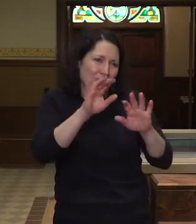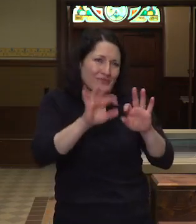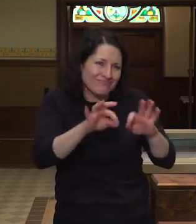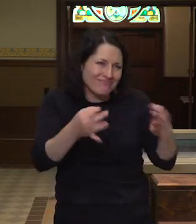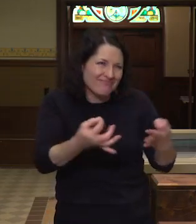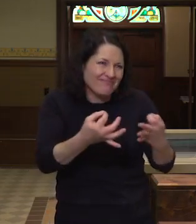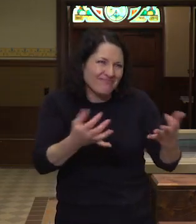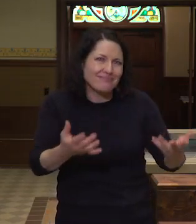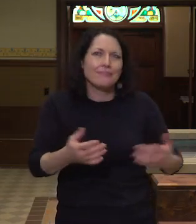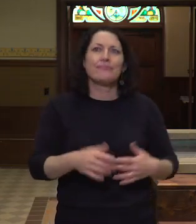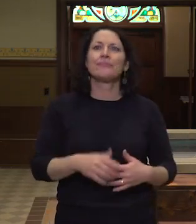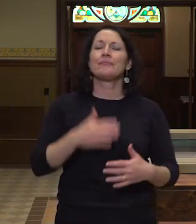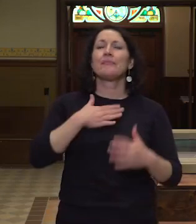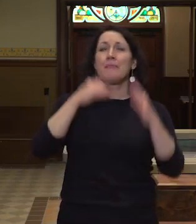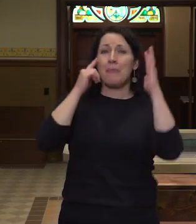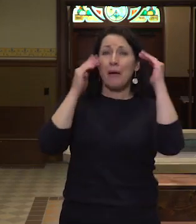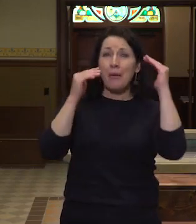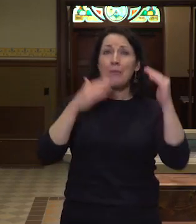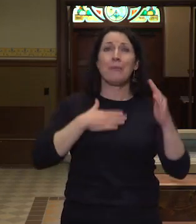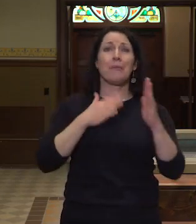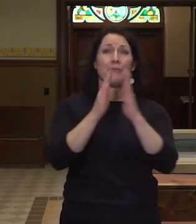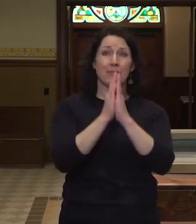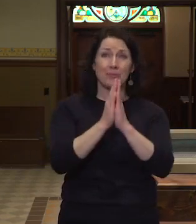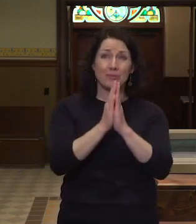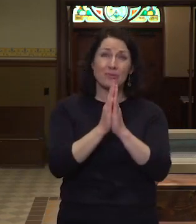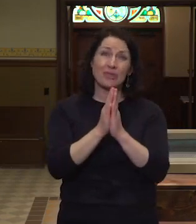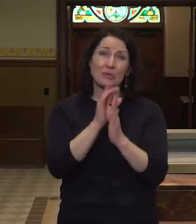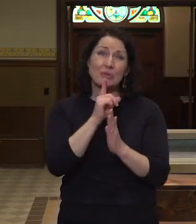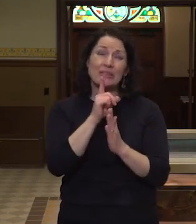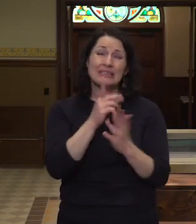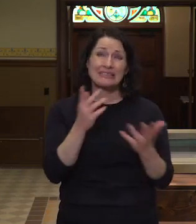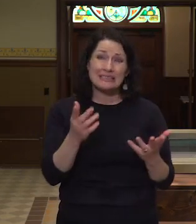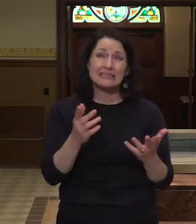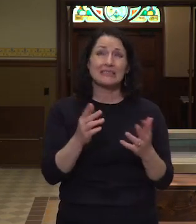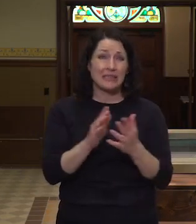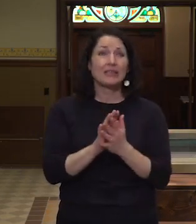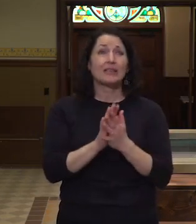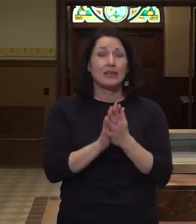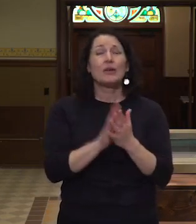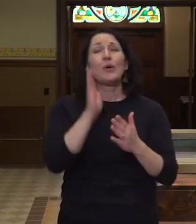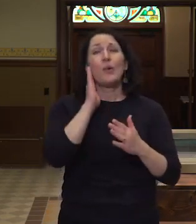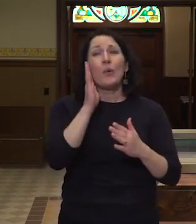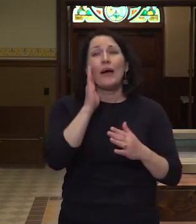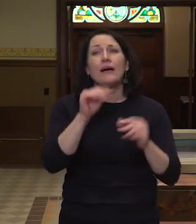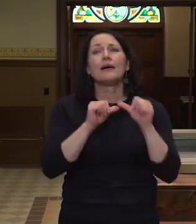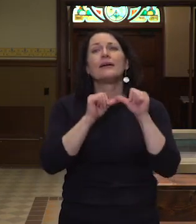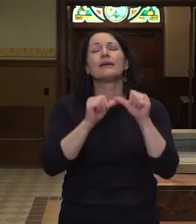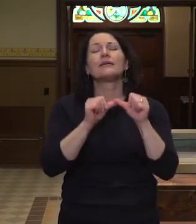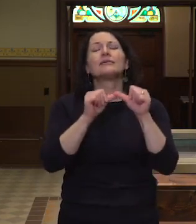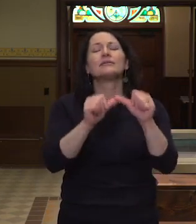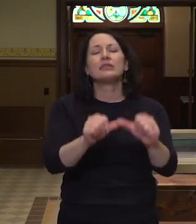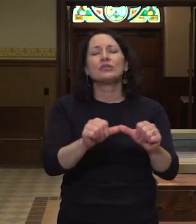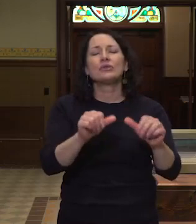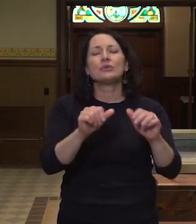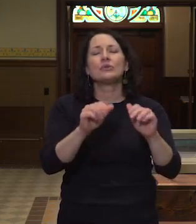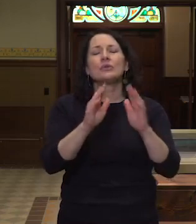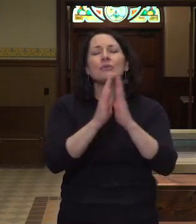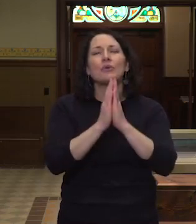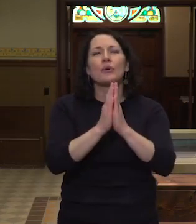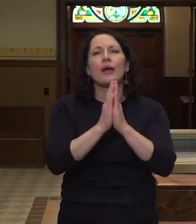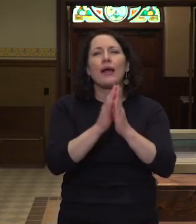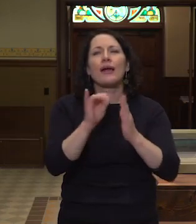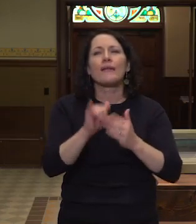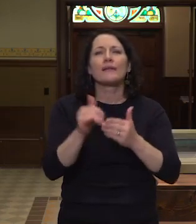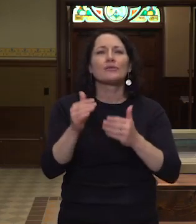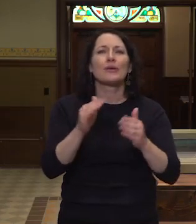prayer that more people, women and men, will continue to strive to do this, to pass